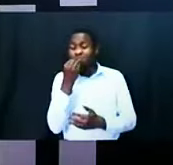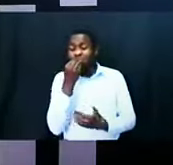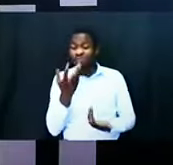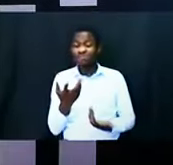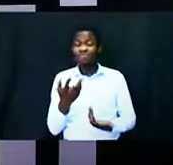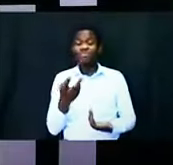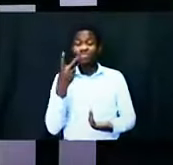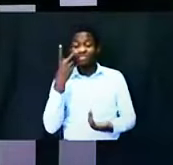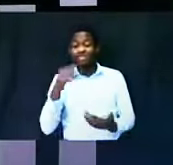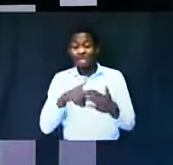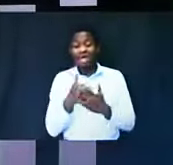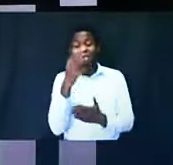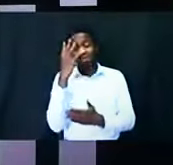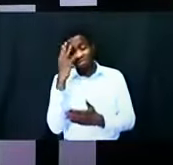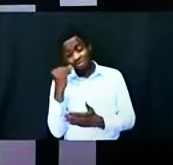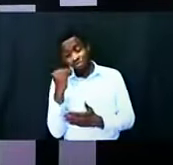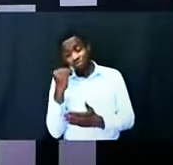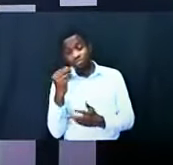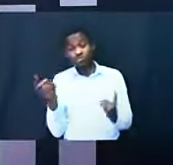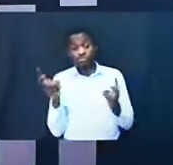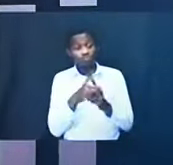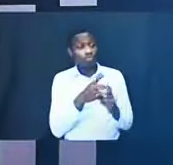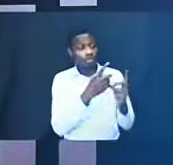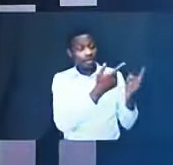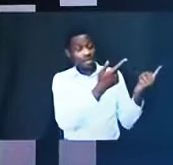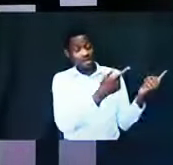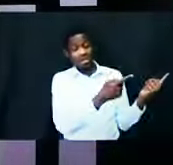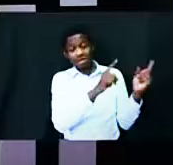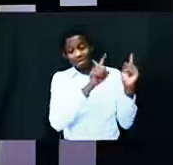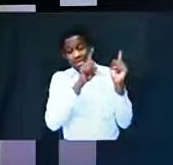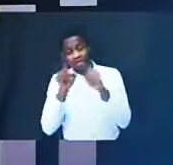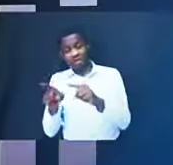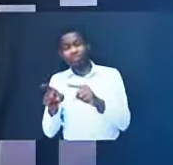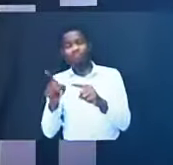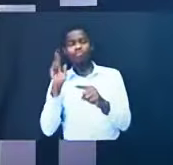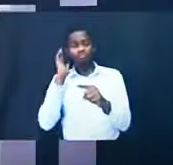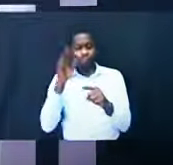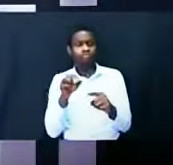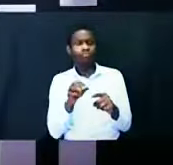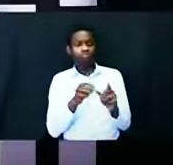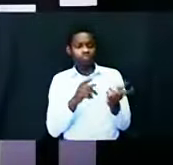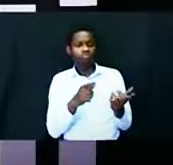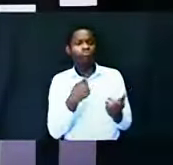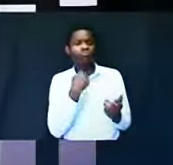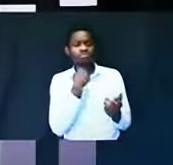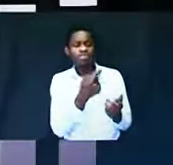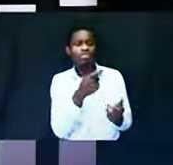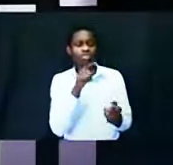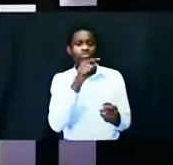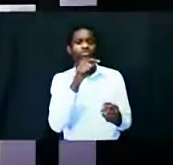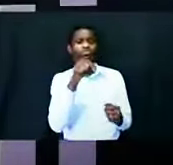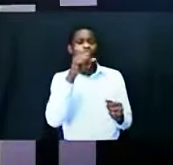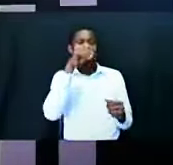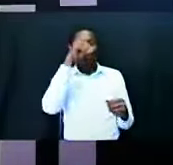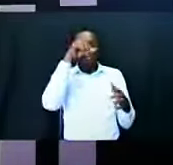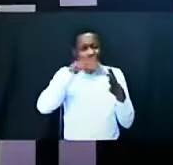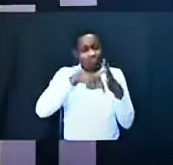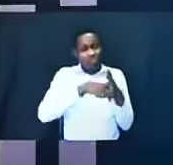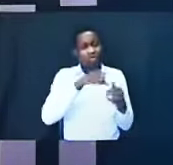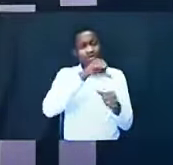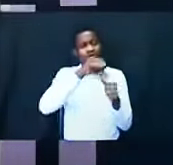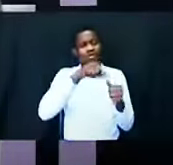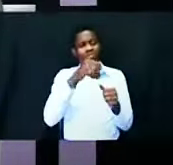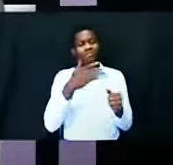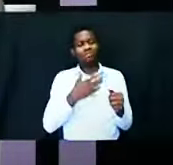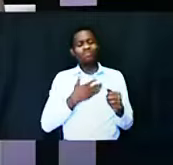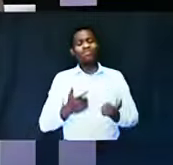sleep. When he comes, he will just gossip about my lifestyle.